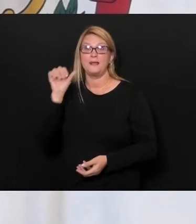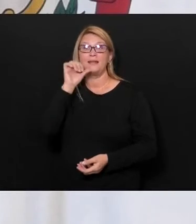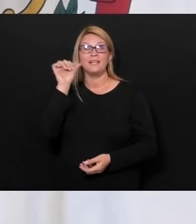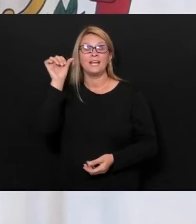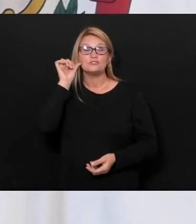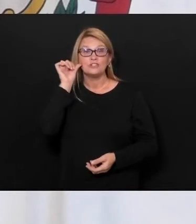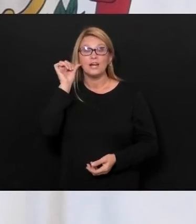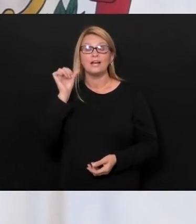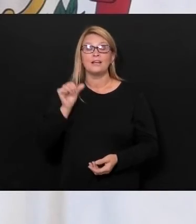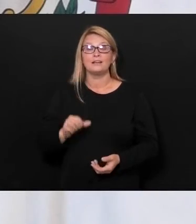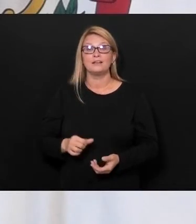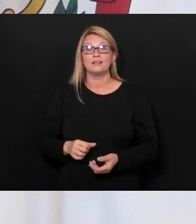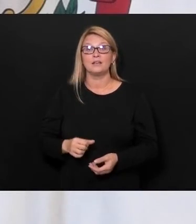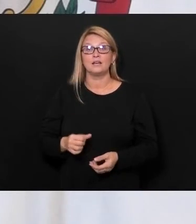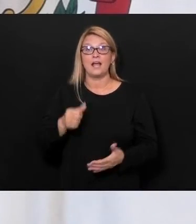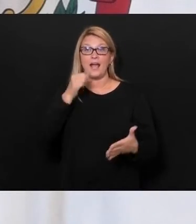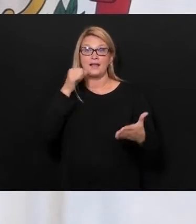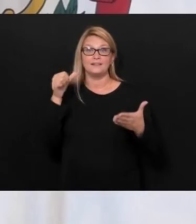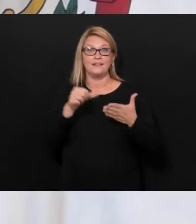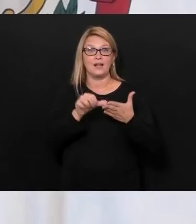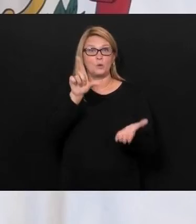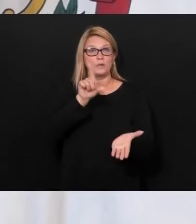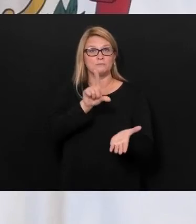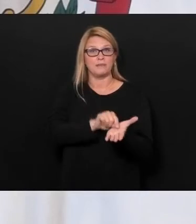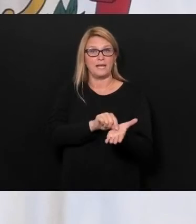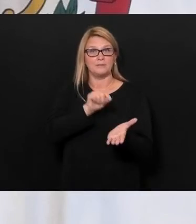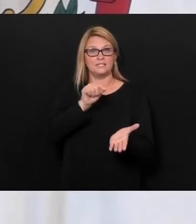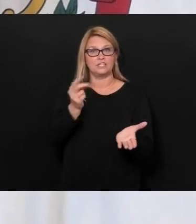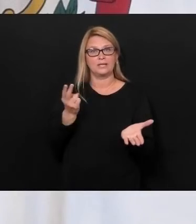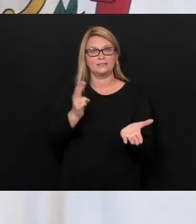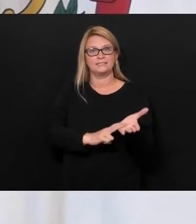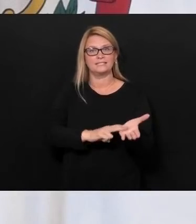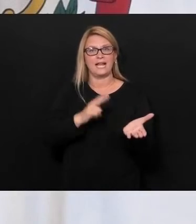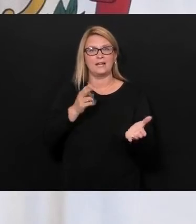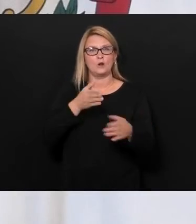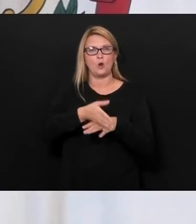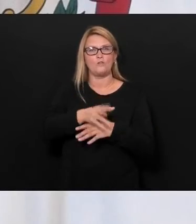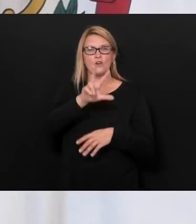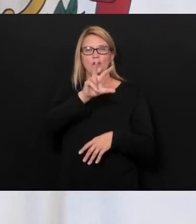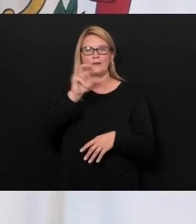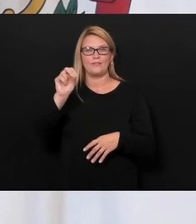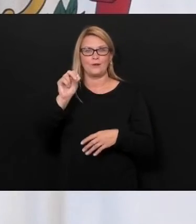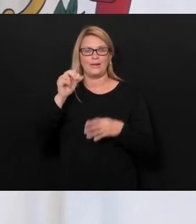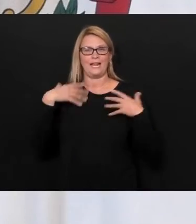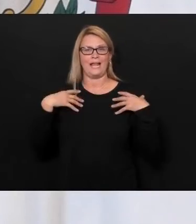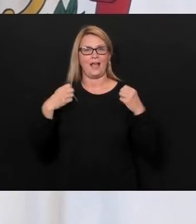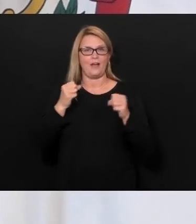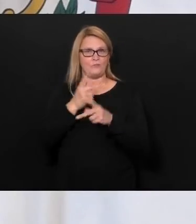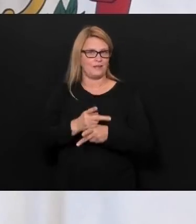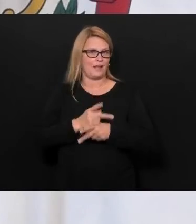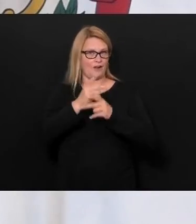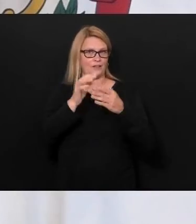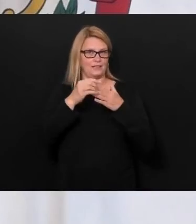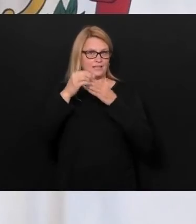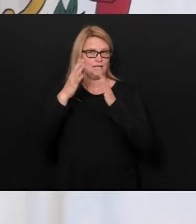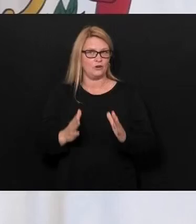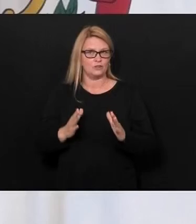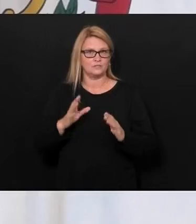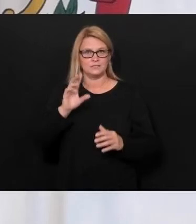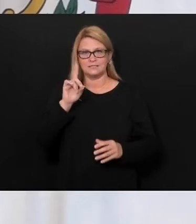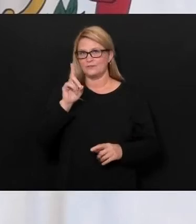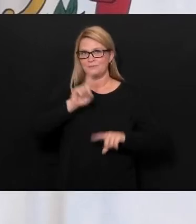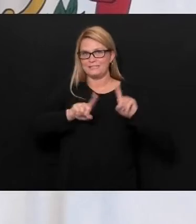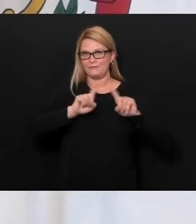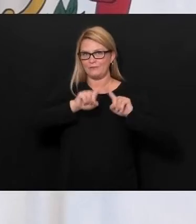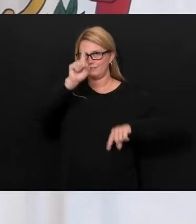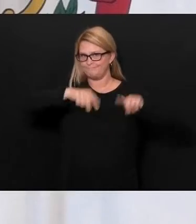Yesterday, a letter was published and that was signed by over 30 healthcare leaders from diverse healthcare